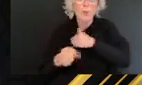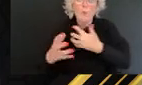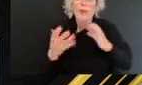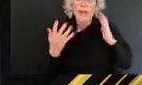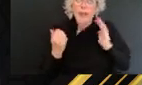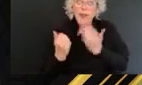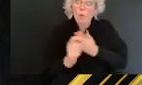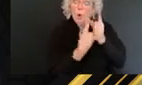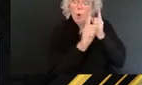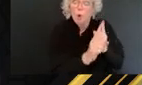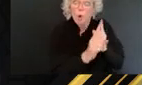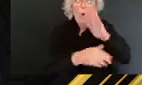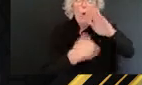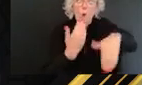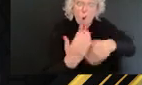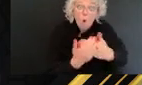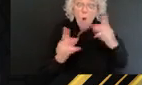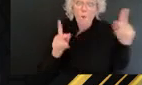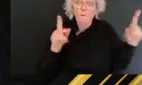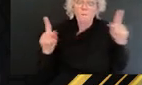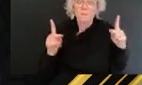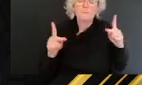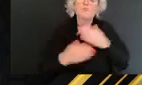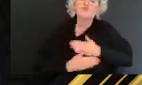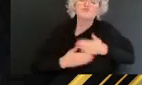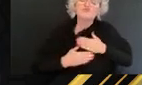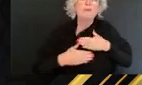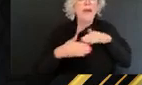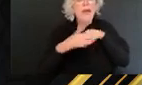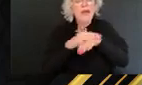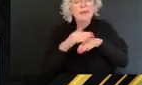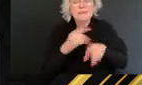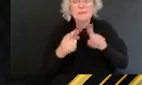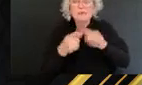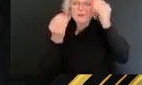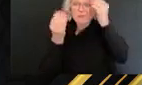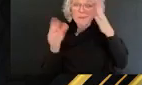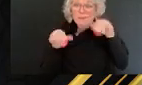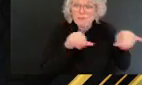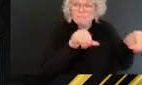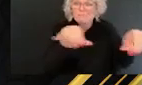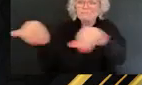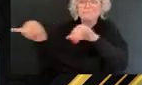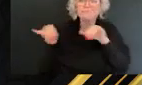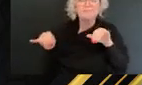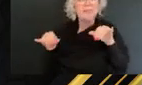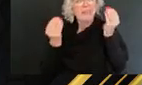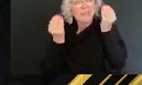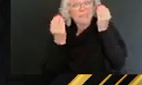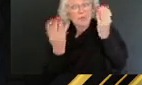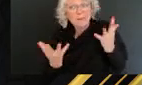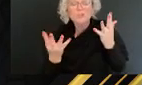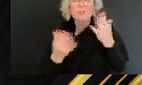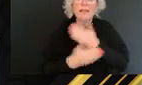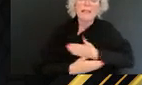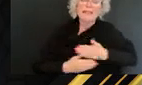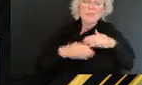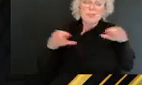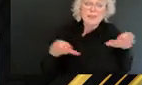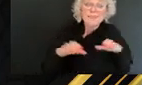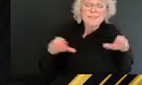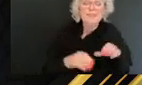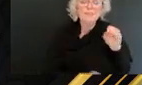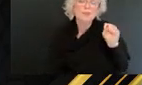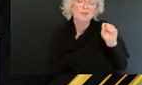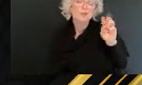where everyone enjoys the same access to information, education and leisure activities,